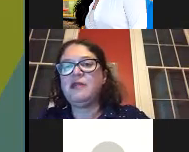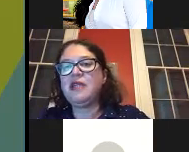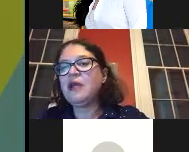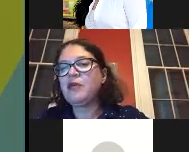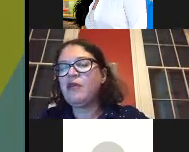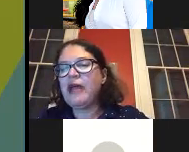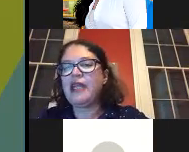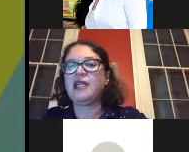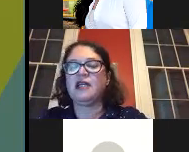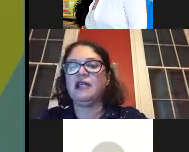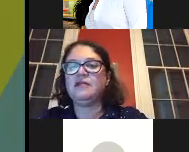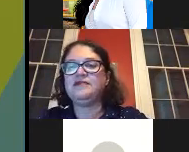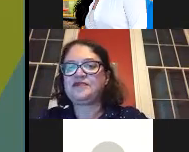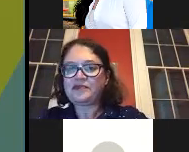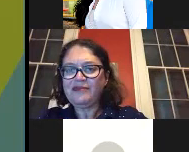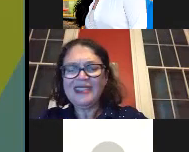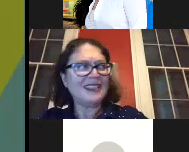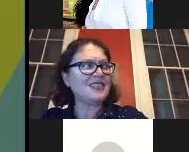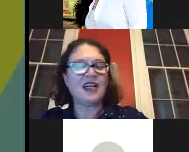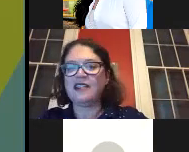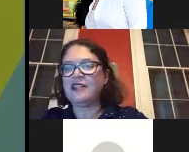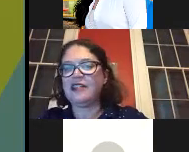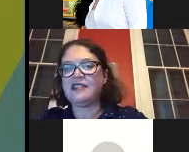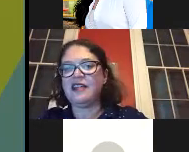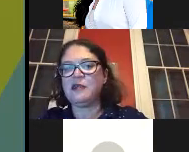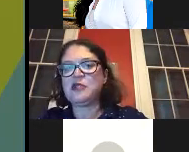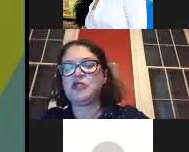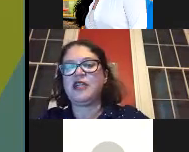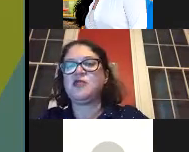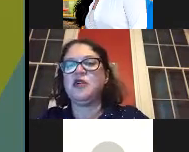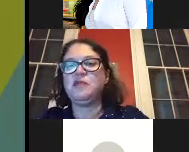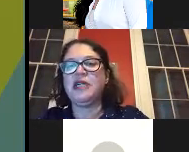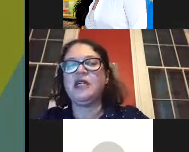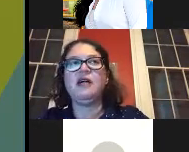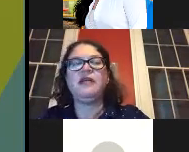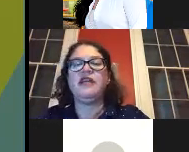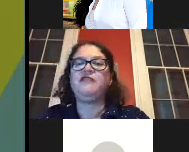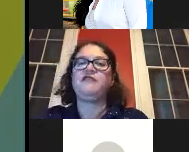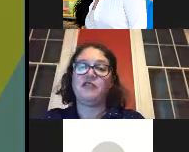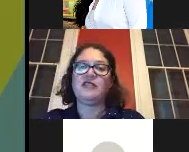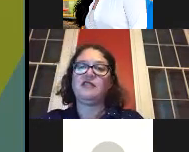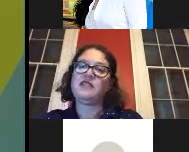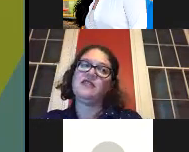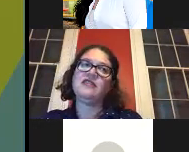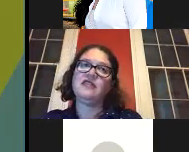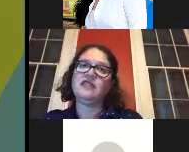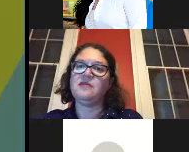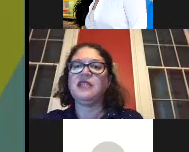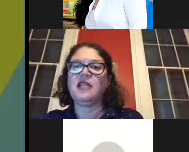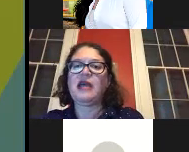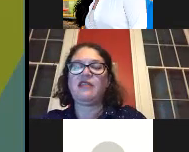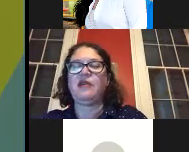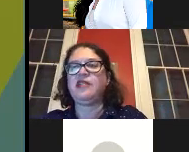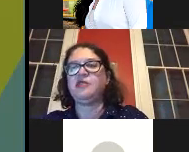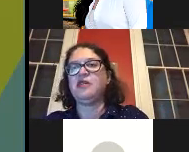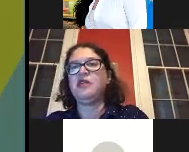determinations. And what I mean by programmatic, that's not the most precise word, but if, for instance, there is a